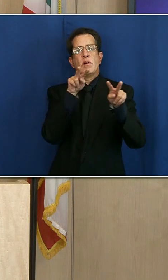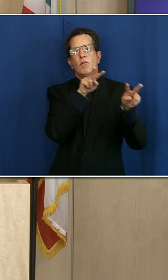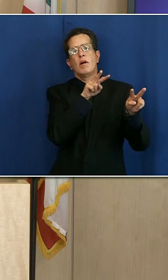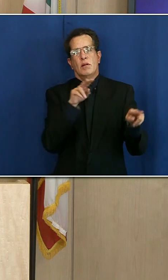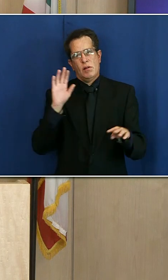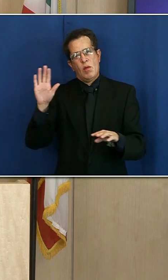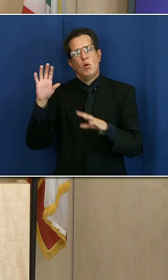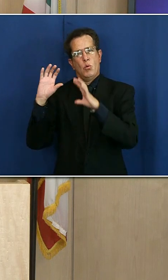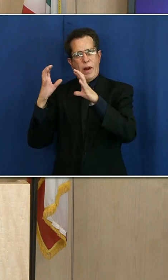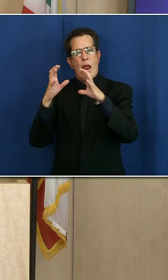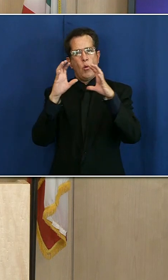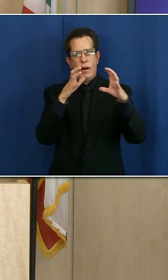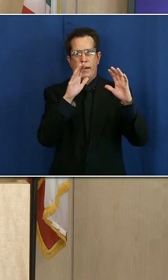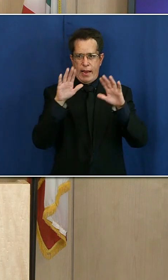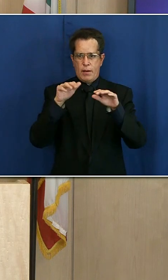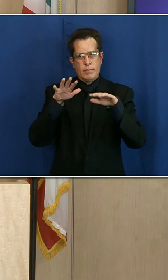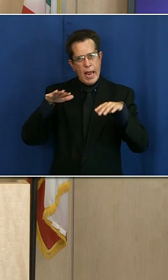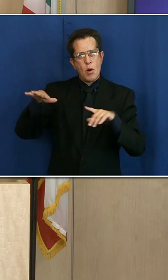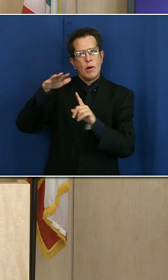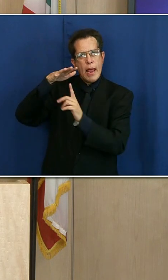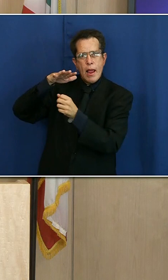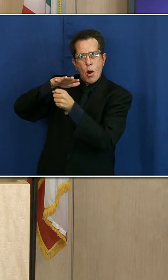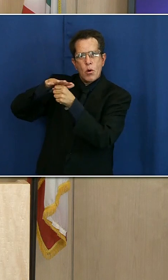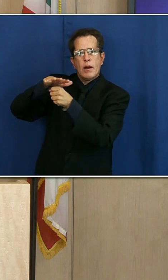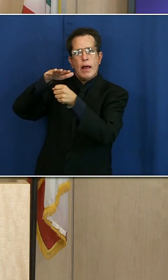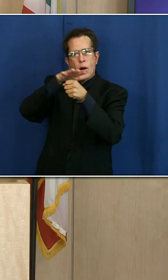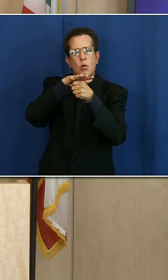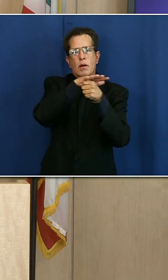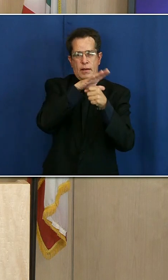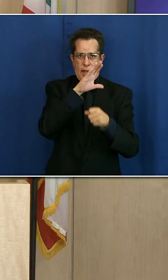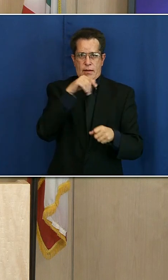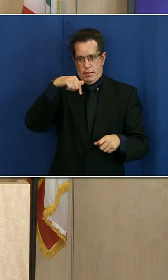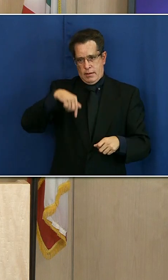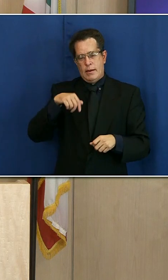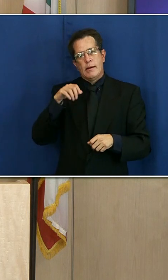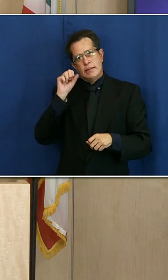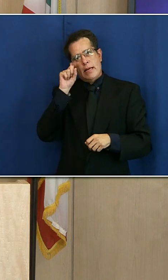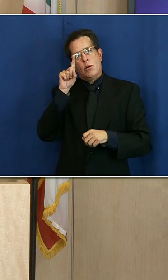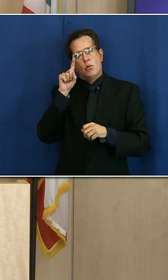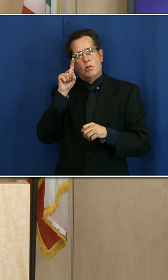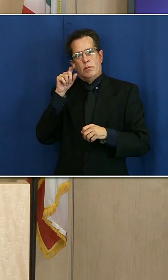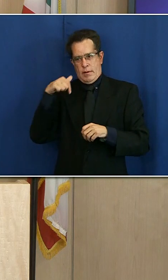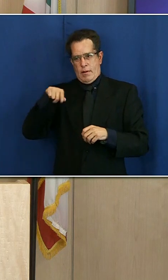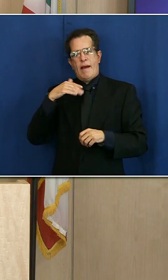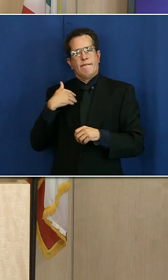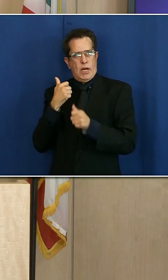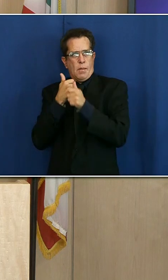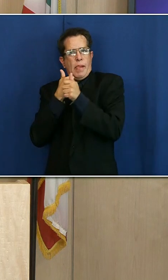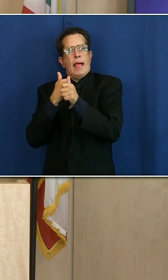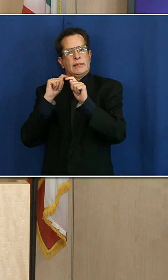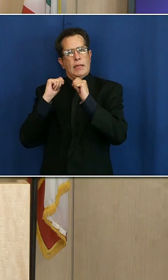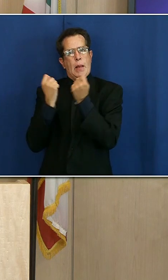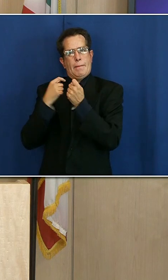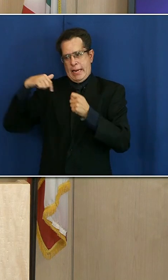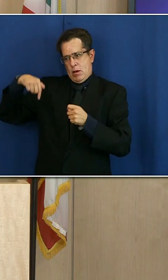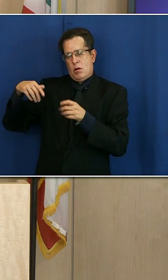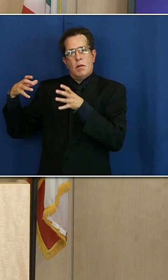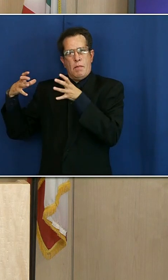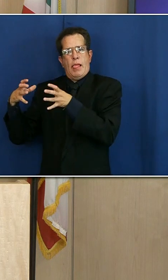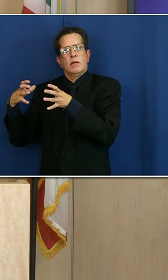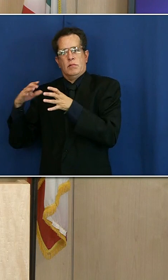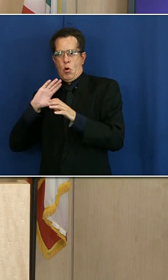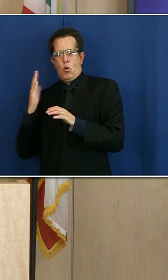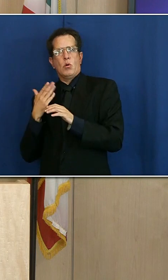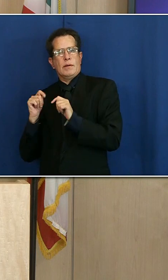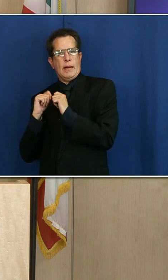also, as you are aware, have our county's compliance team, where if